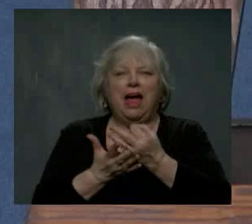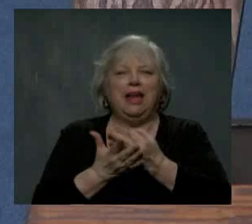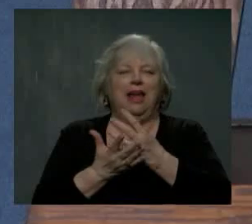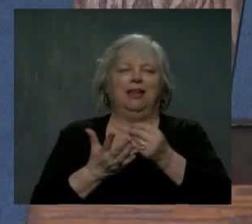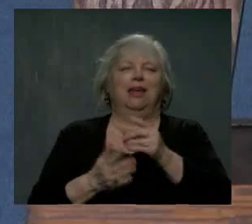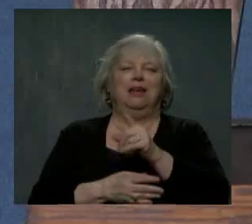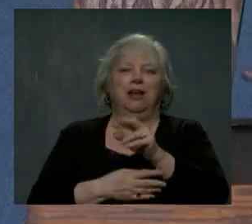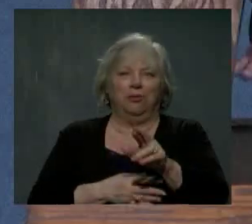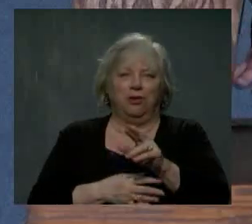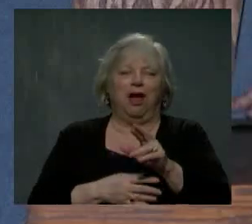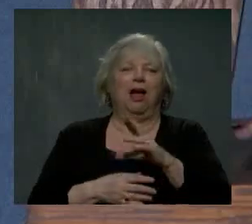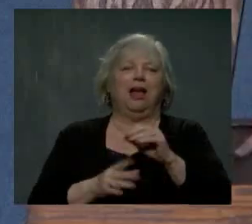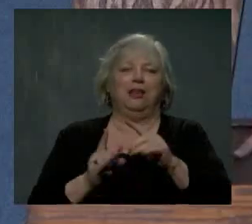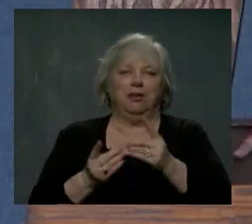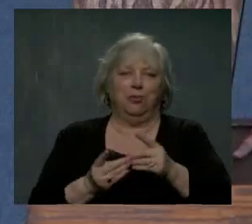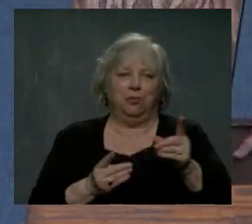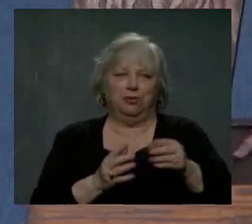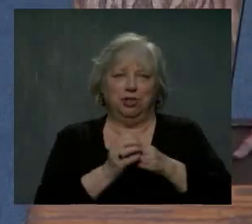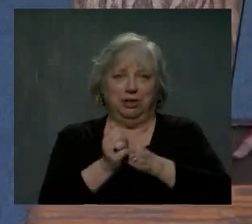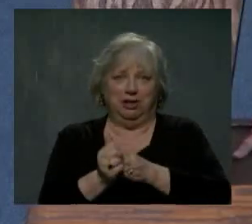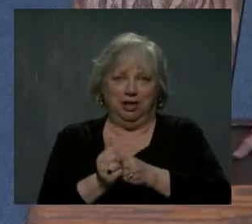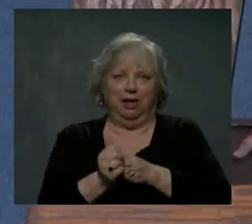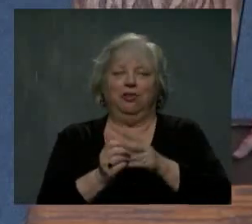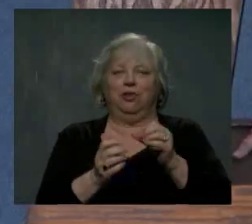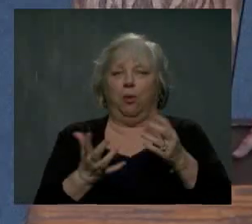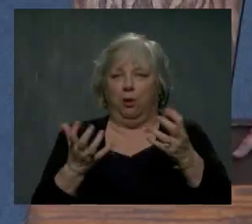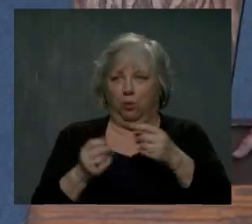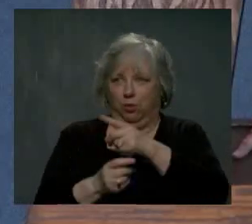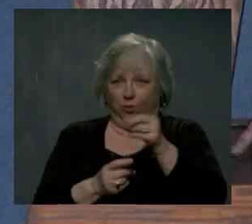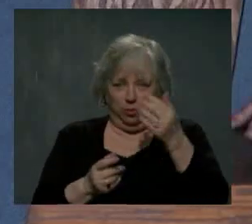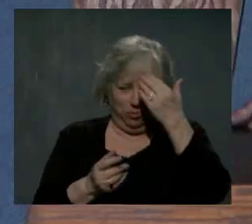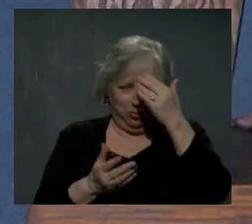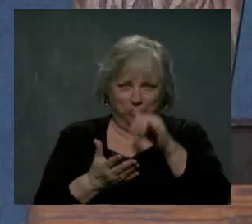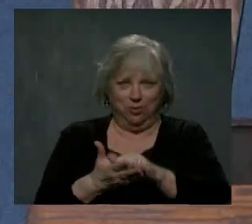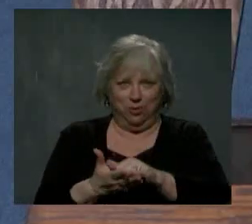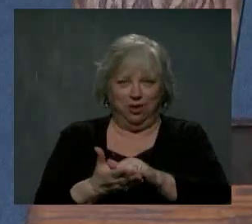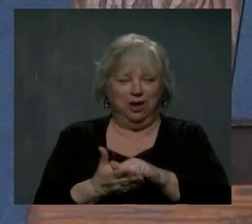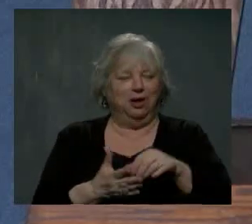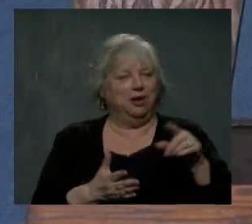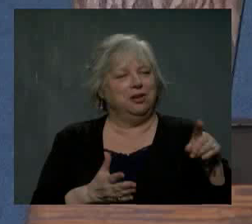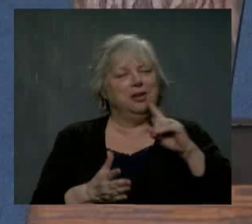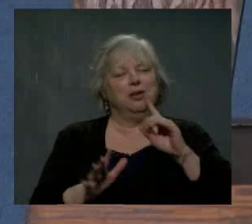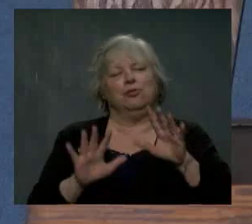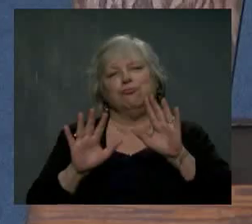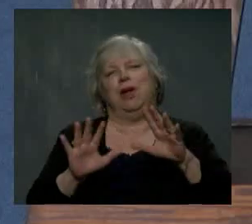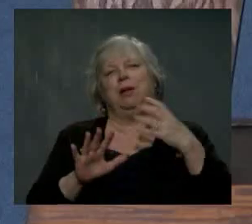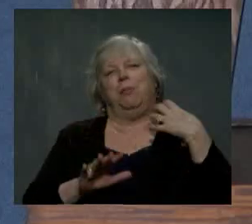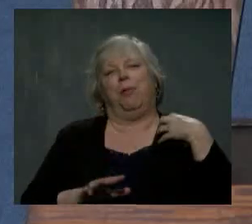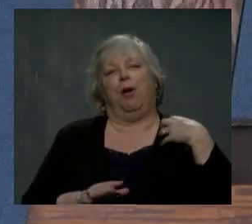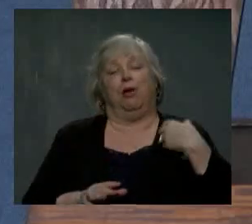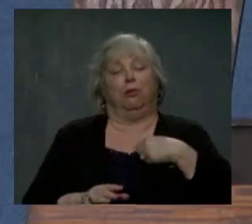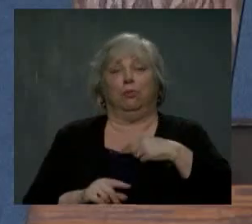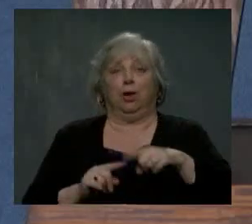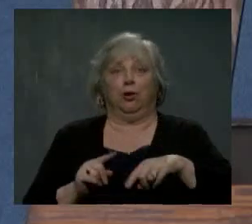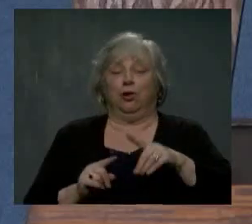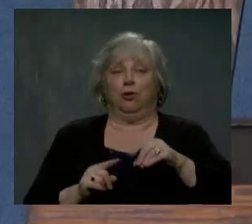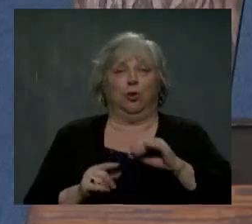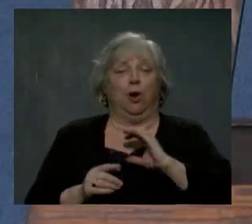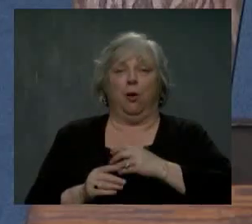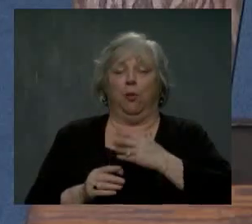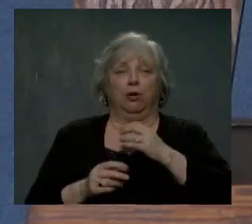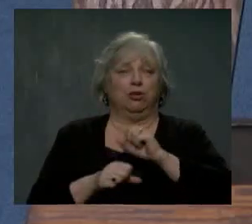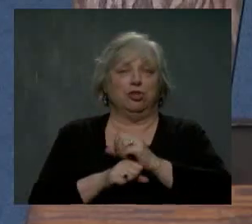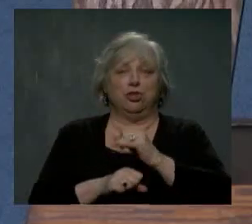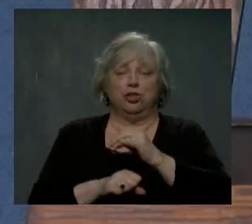so I wanted to make sure that you all know that, because she is a great boss, and we couldn't do our job without her.